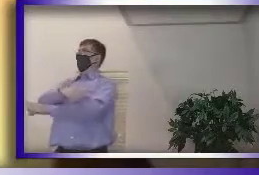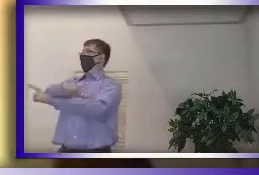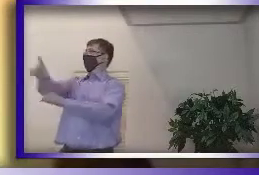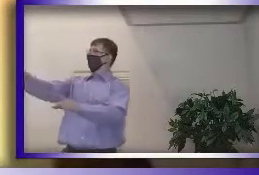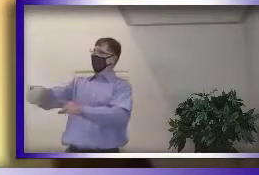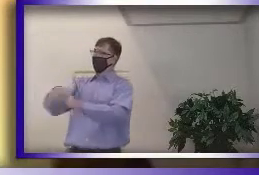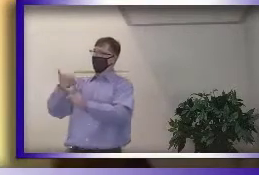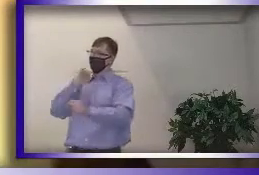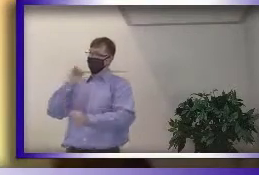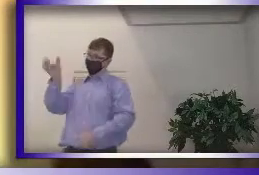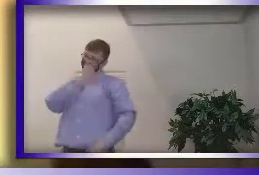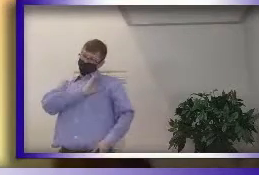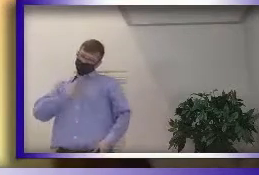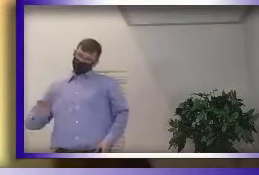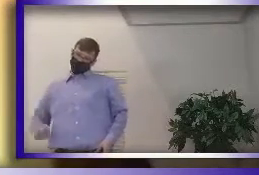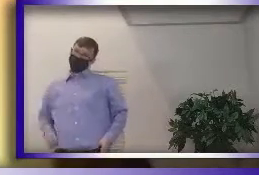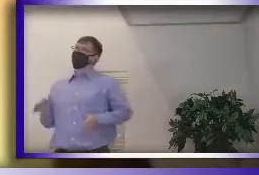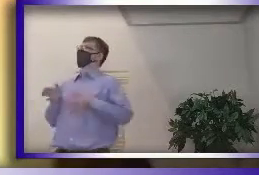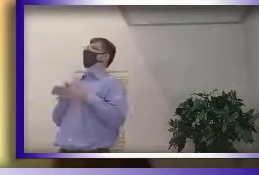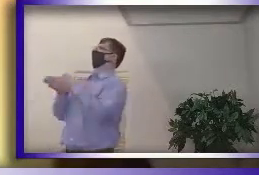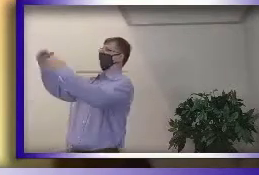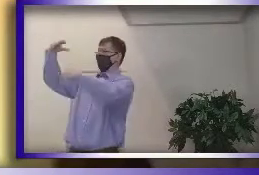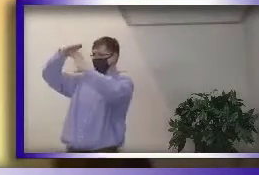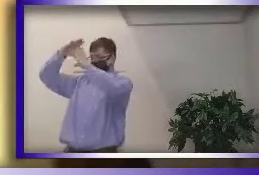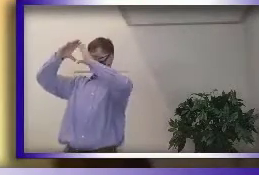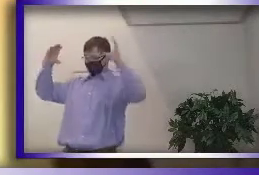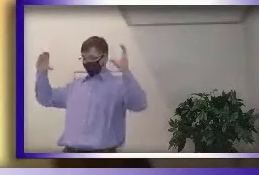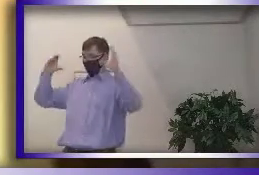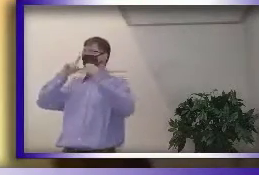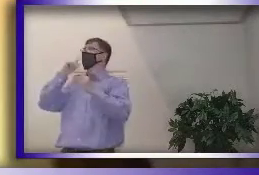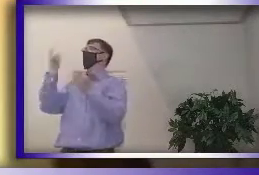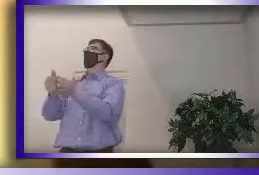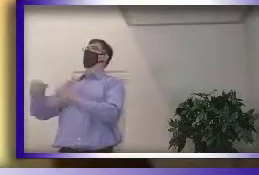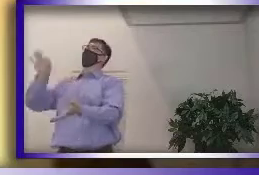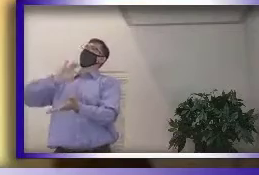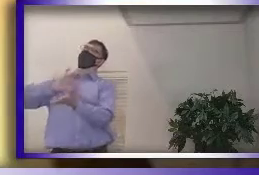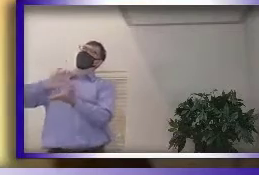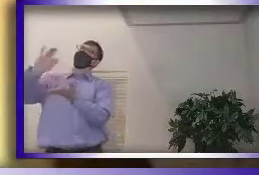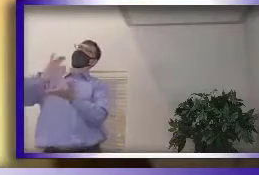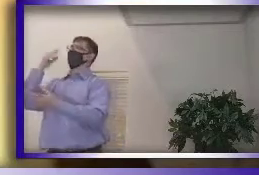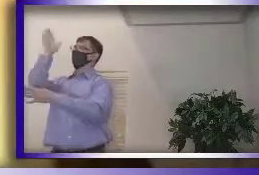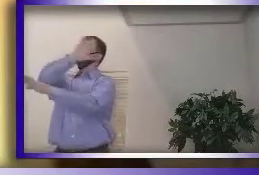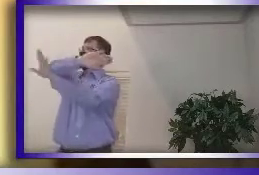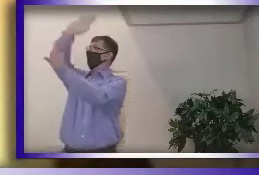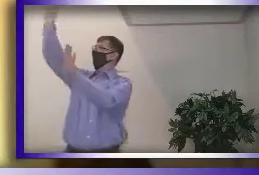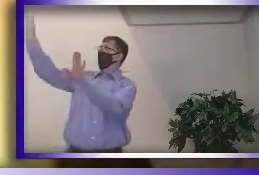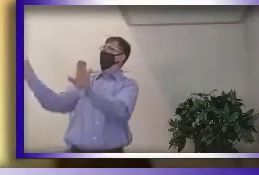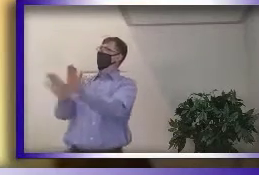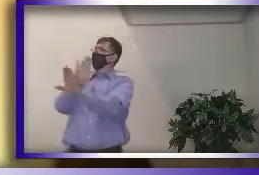teaching. But what he said was, the things that I'm teaching you, you can do.